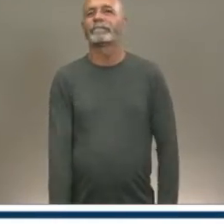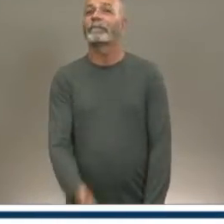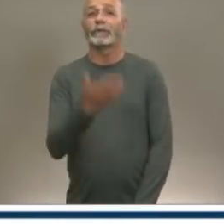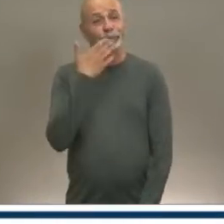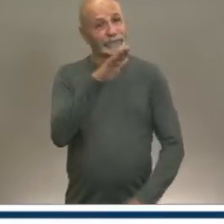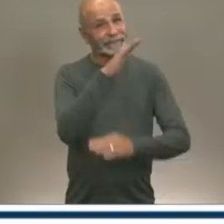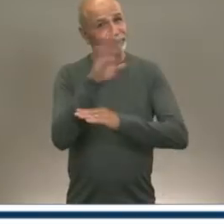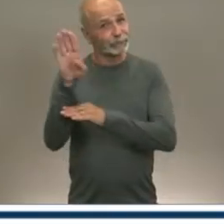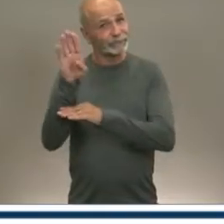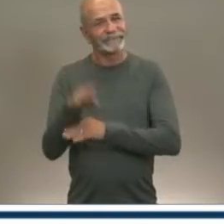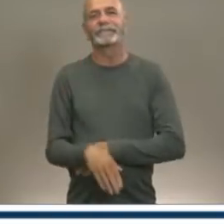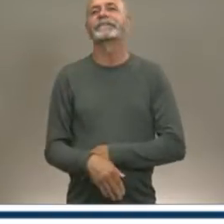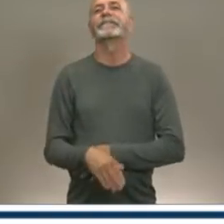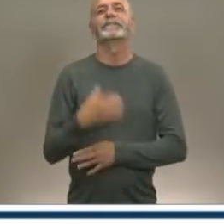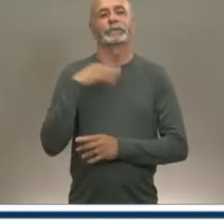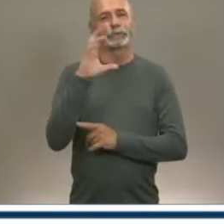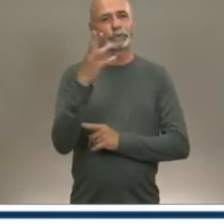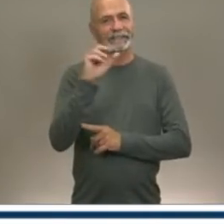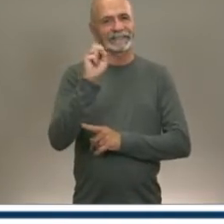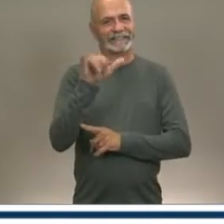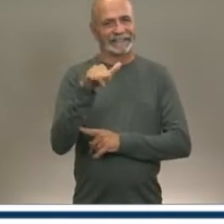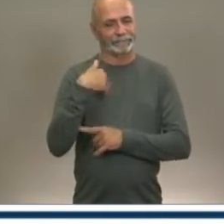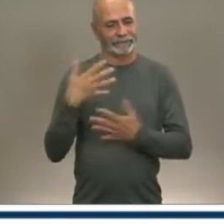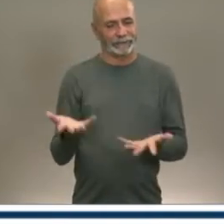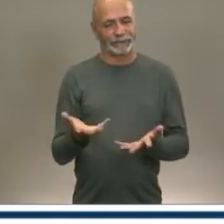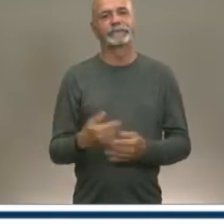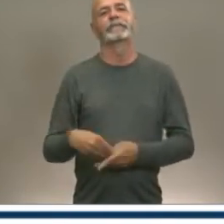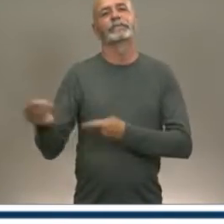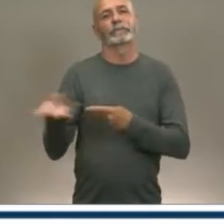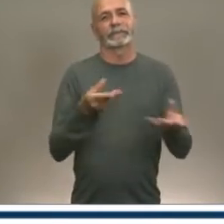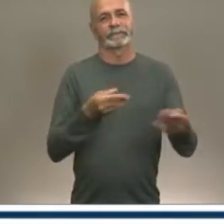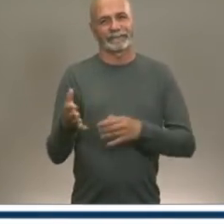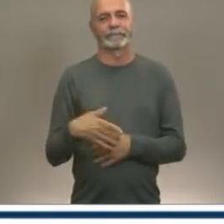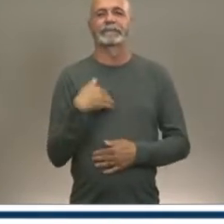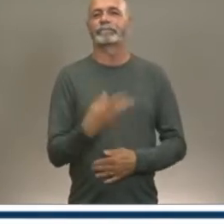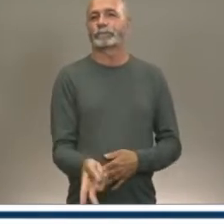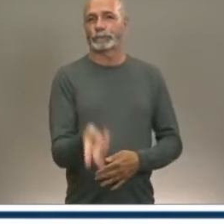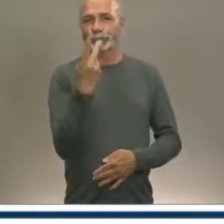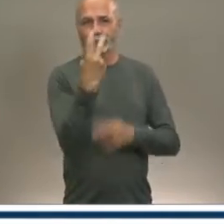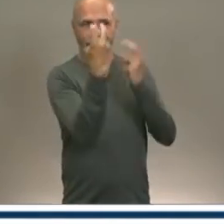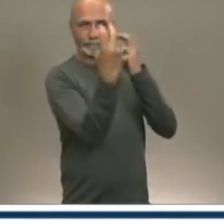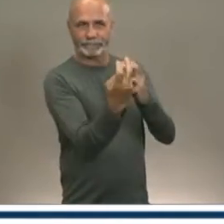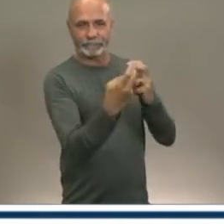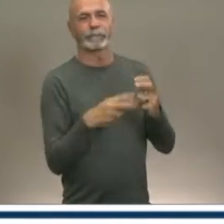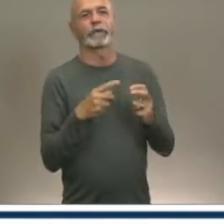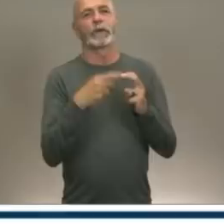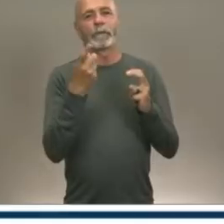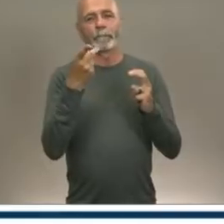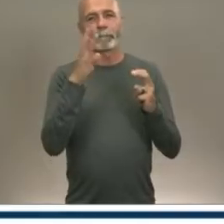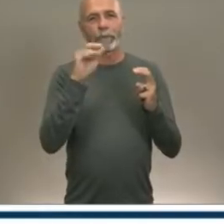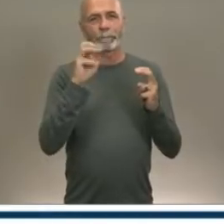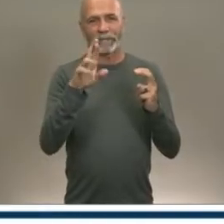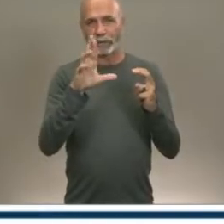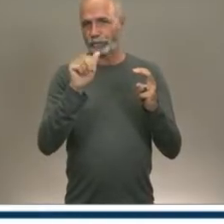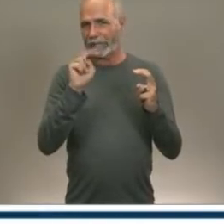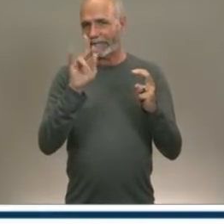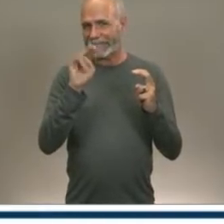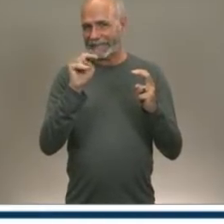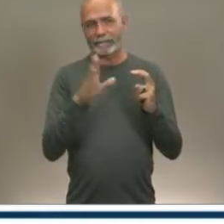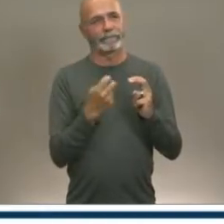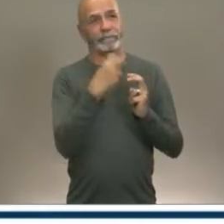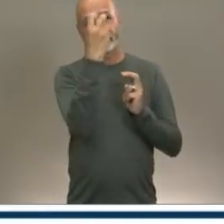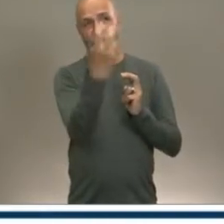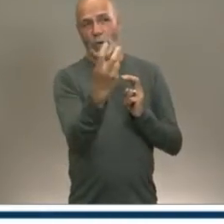Good afternoon, everyone. My name is Chrissy Matheson, and I'll be your moderator for today's press briefing. Before we begin, I'd like to introduce the Premier of Nova Scotia, the Honourable Ian